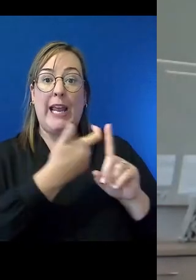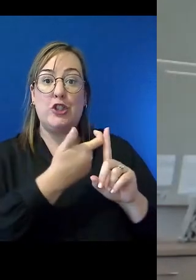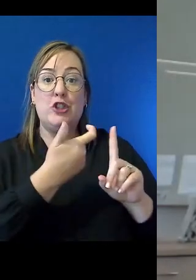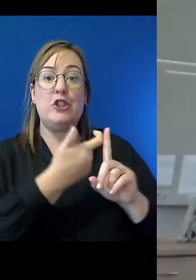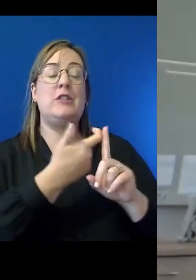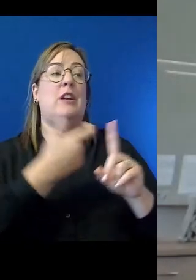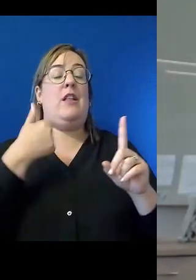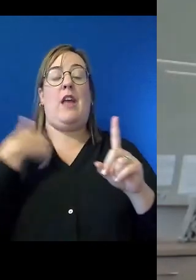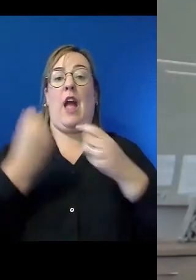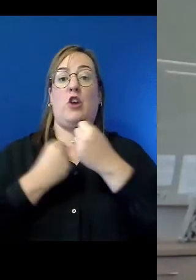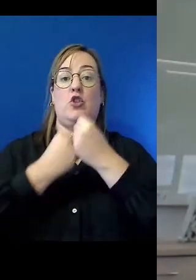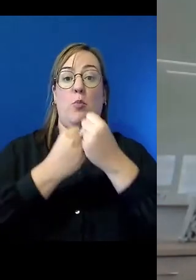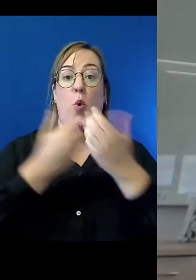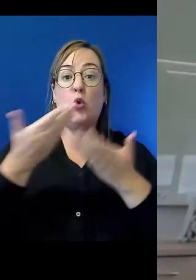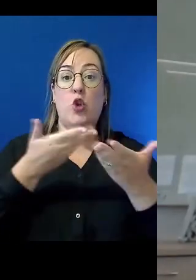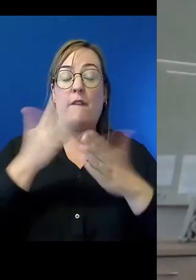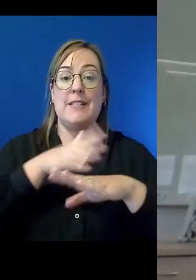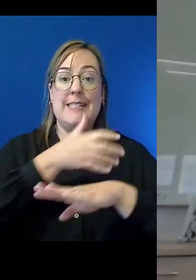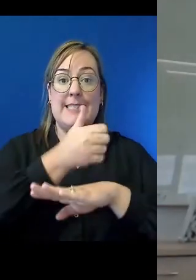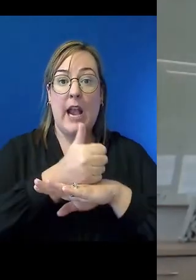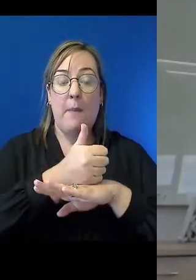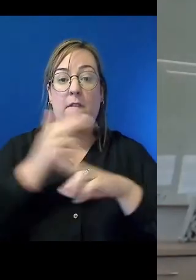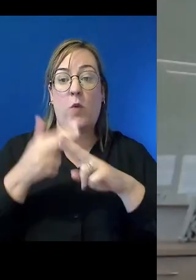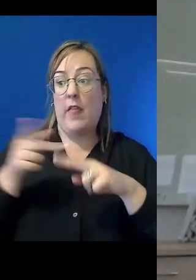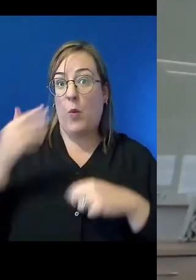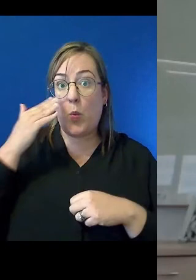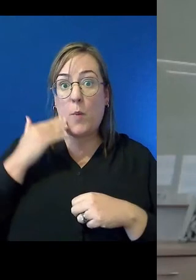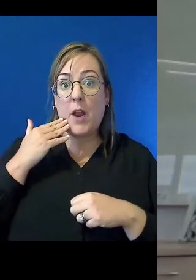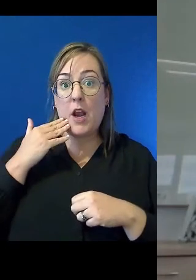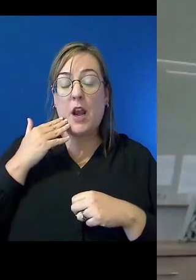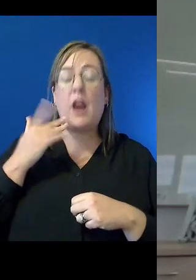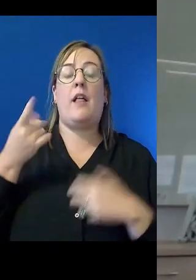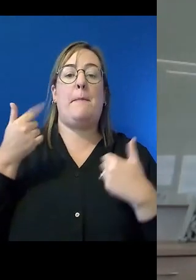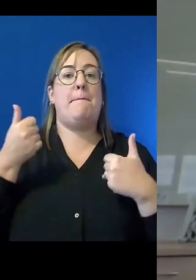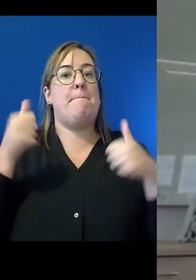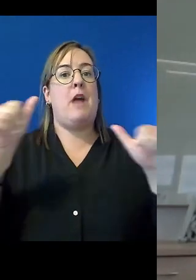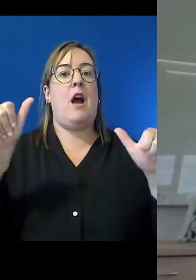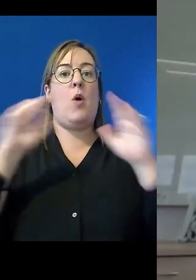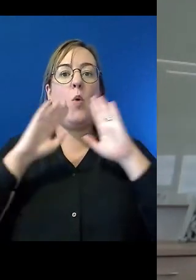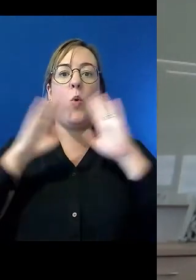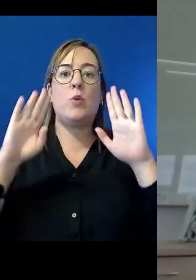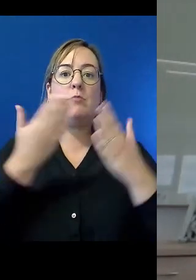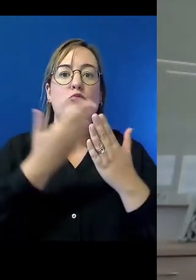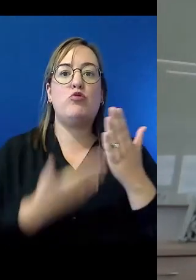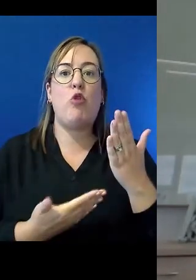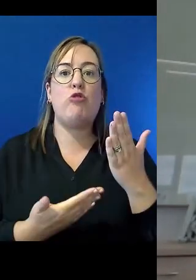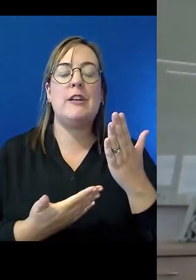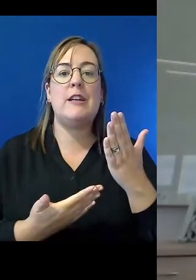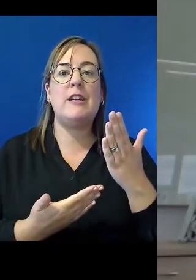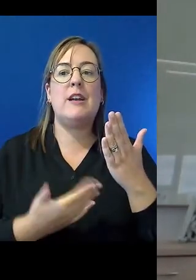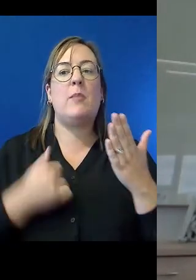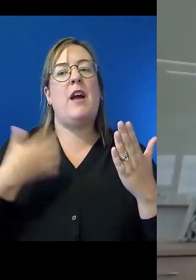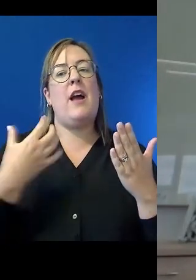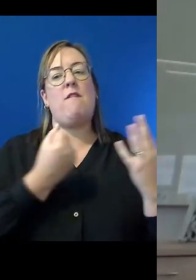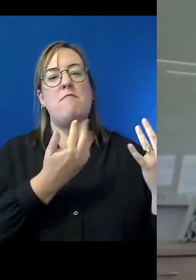the support services in place. And that turned out to be a really awesome story. But there are numerous stories like that